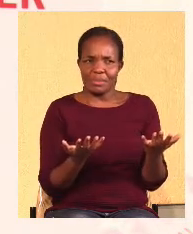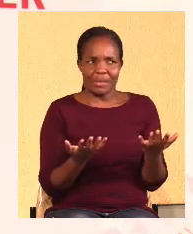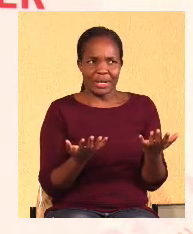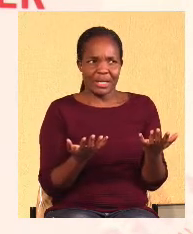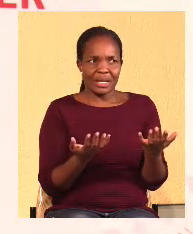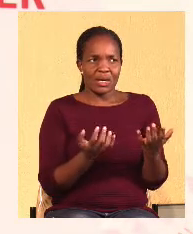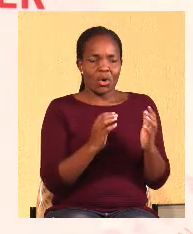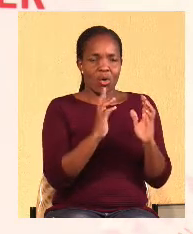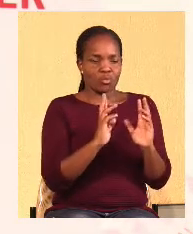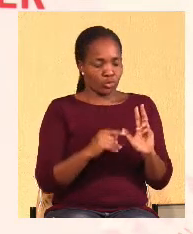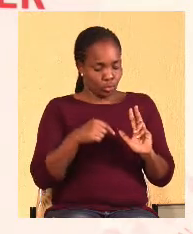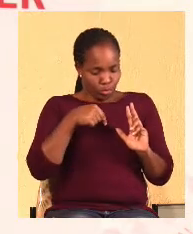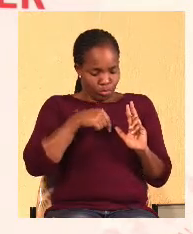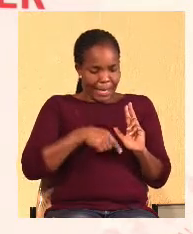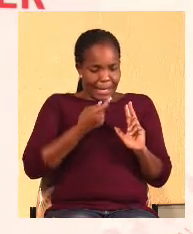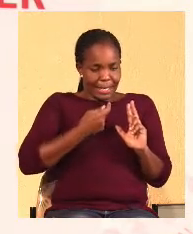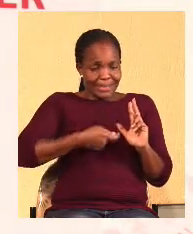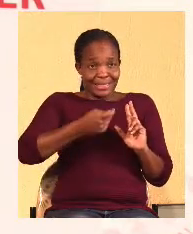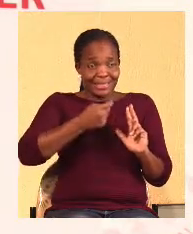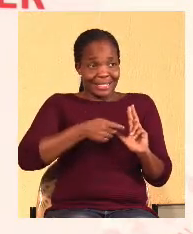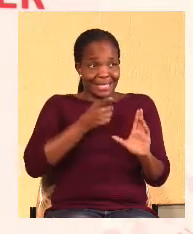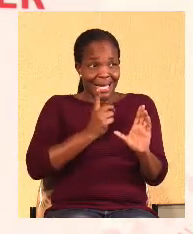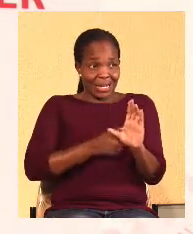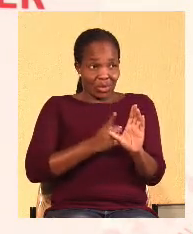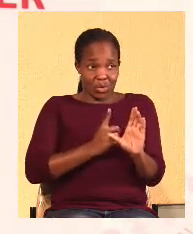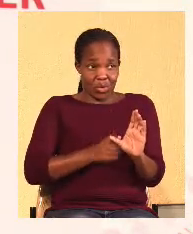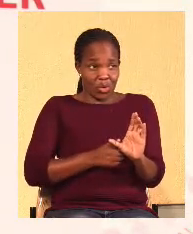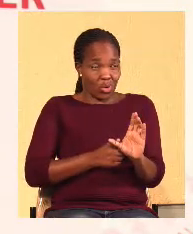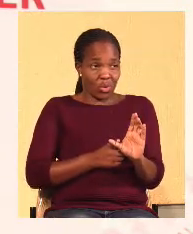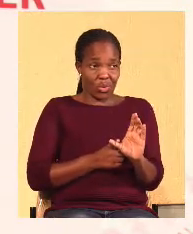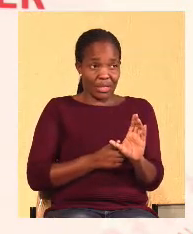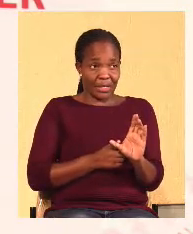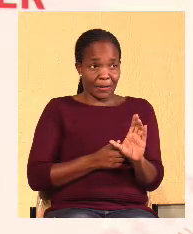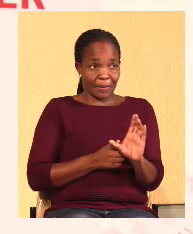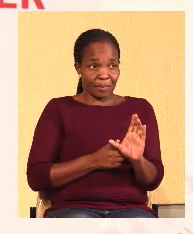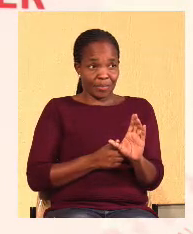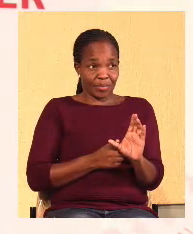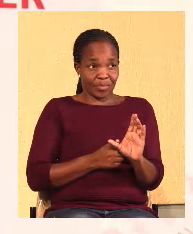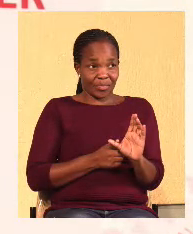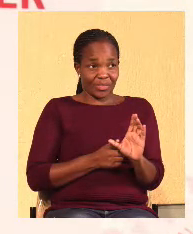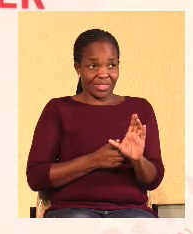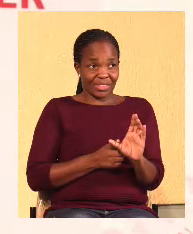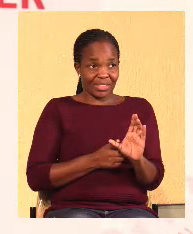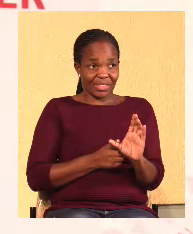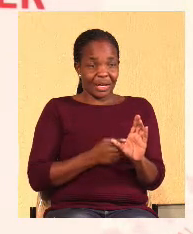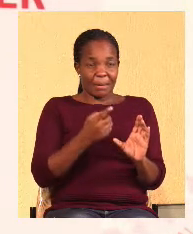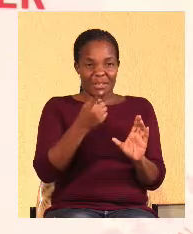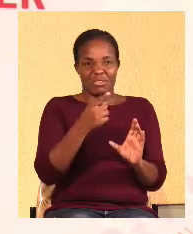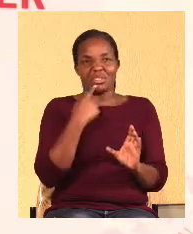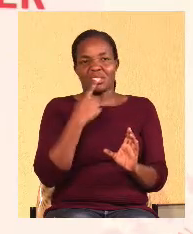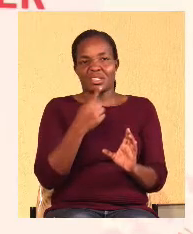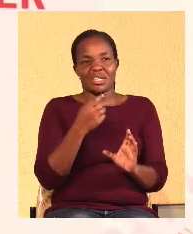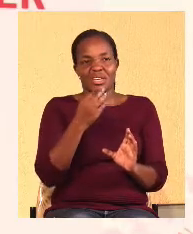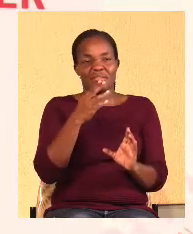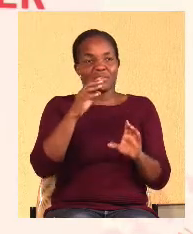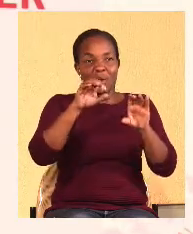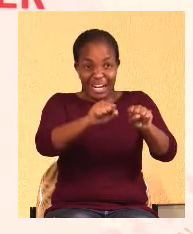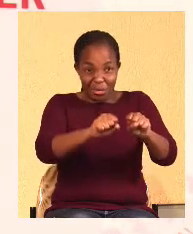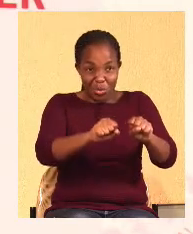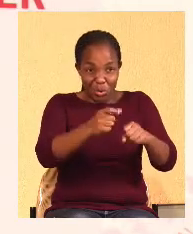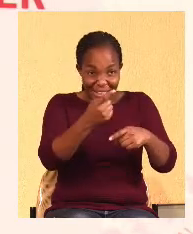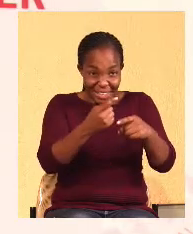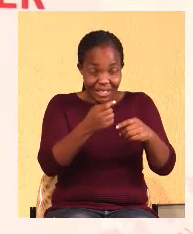that is selling alcohol not to sell if only the penalty to be imposed is only at 2,000. Would you mind talking about